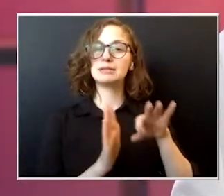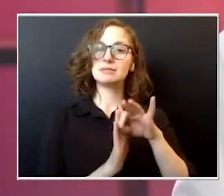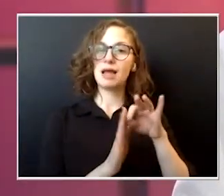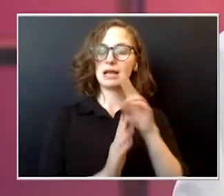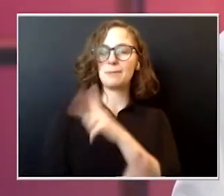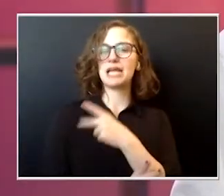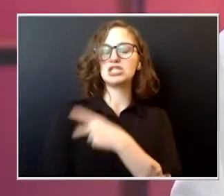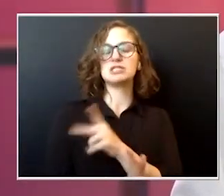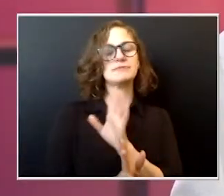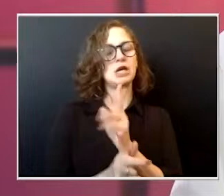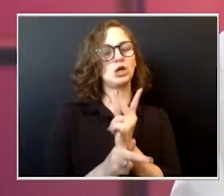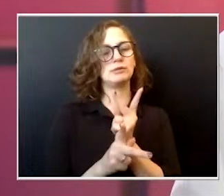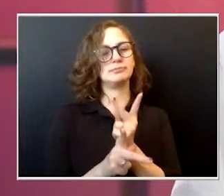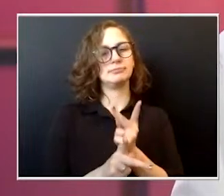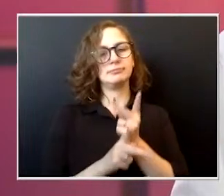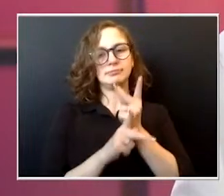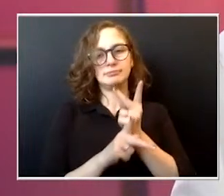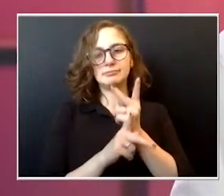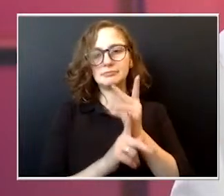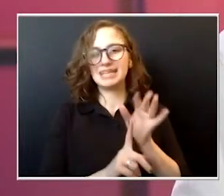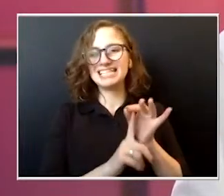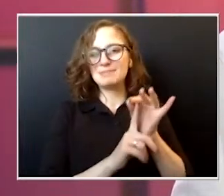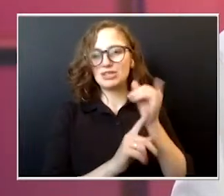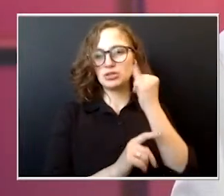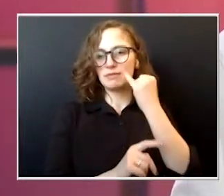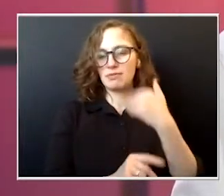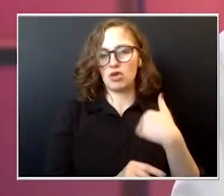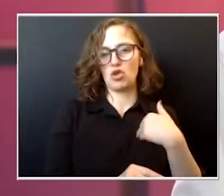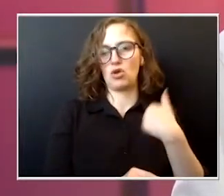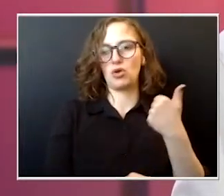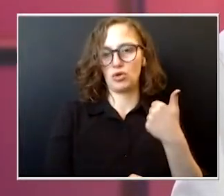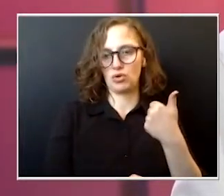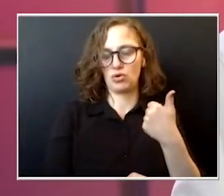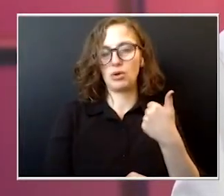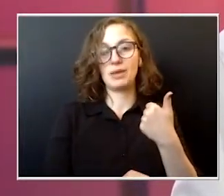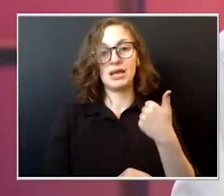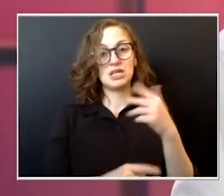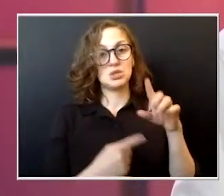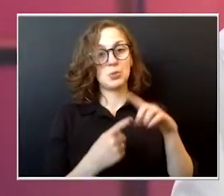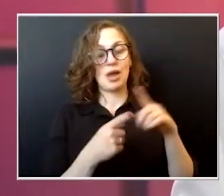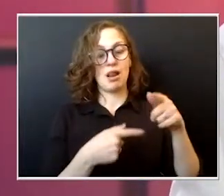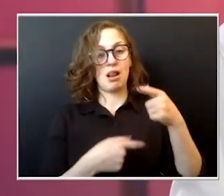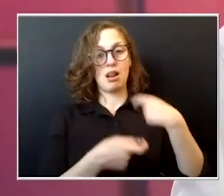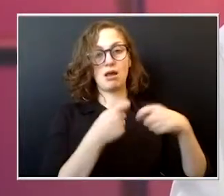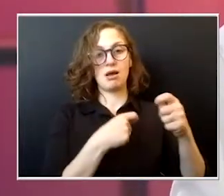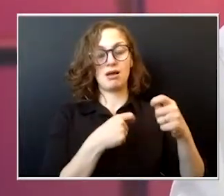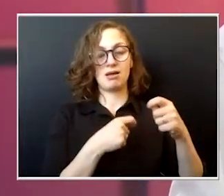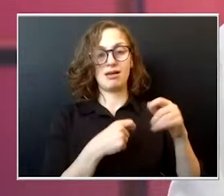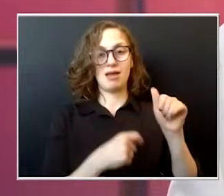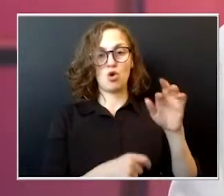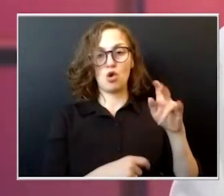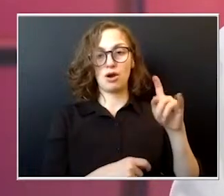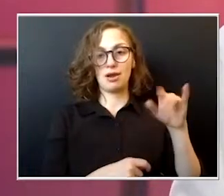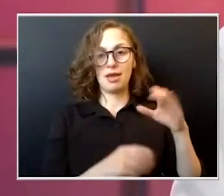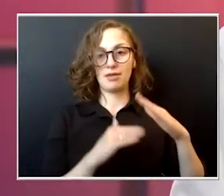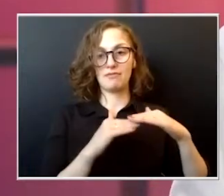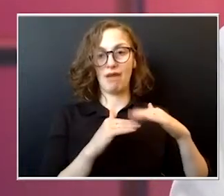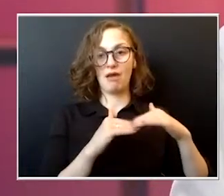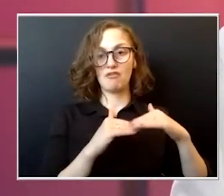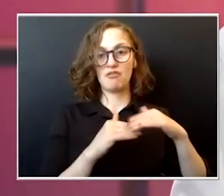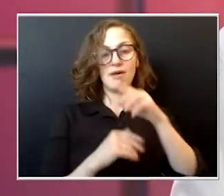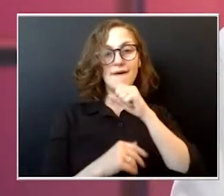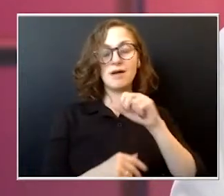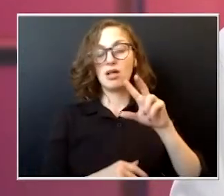younger patients, because we know that when you have to replace an aortic valve in someone in their 30s or 40s, it can change their lifespan. You